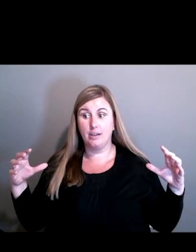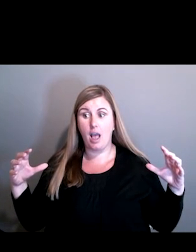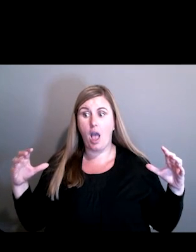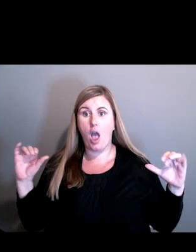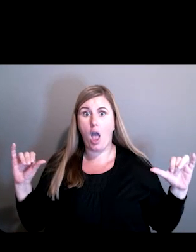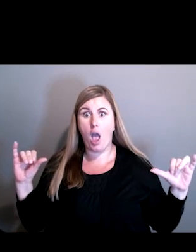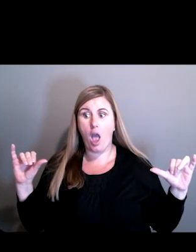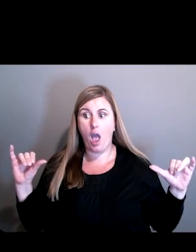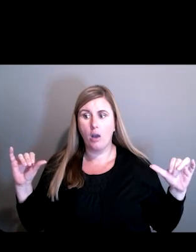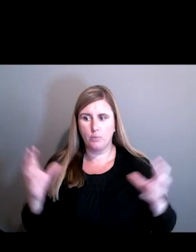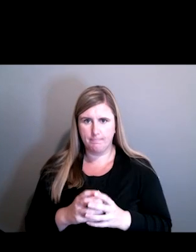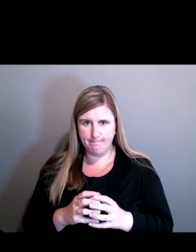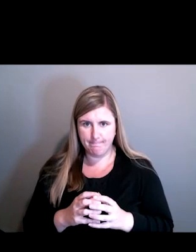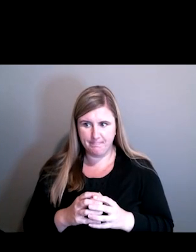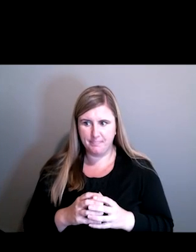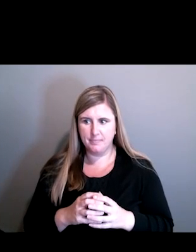Make it big.